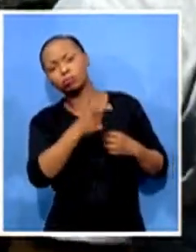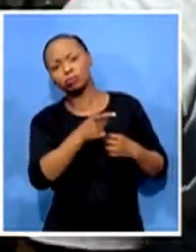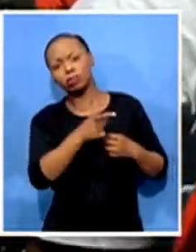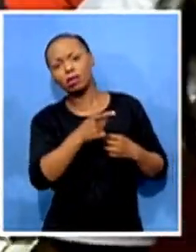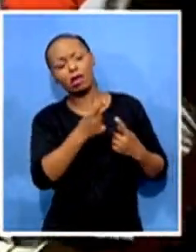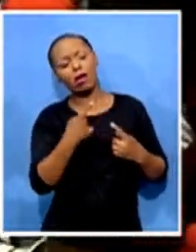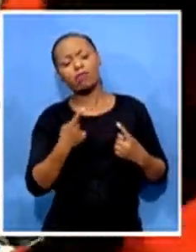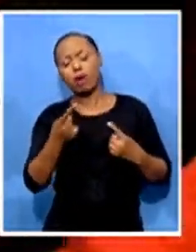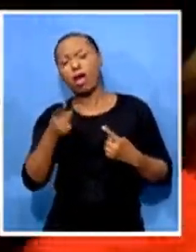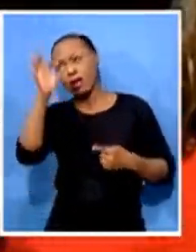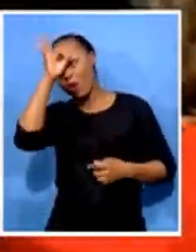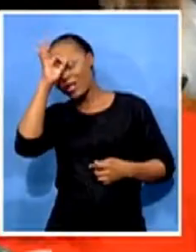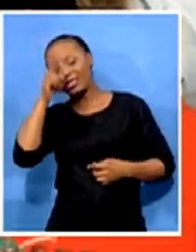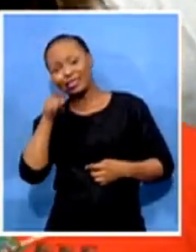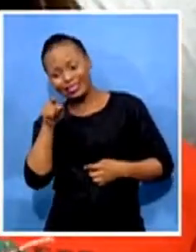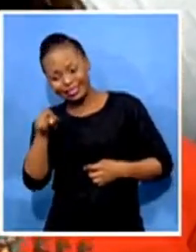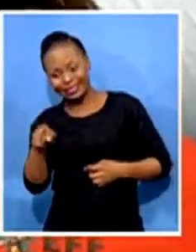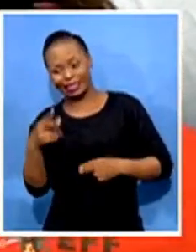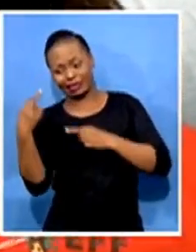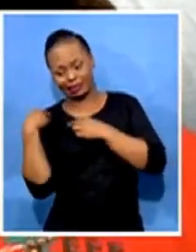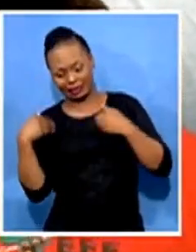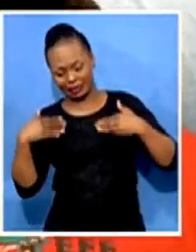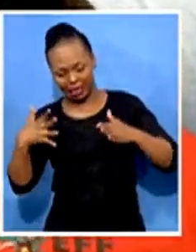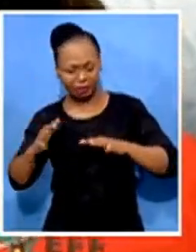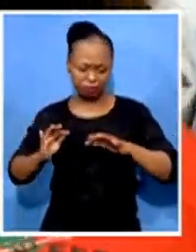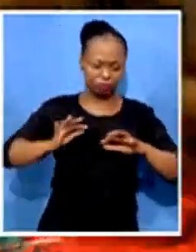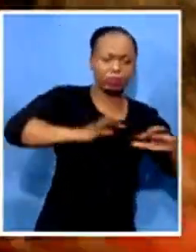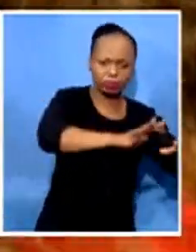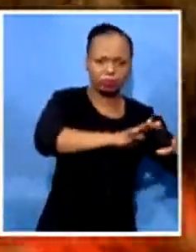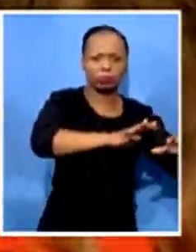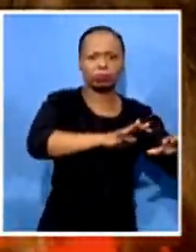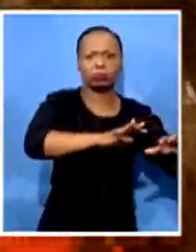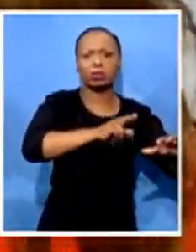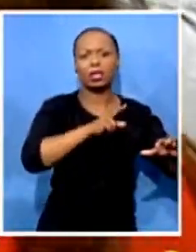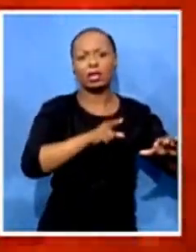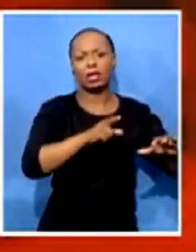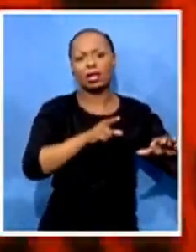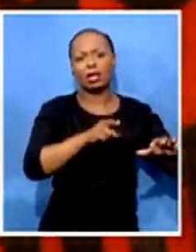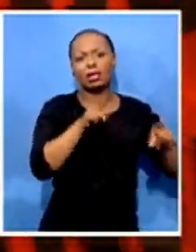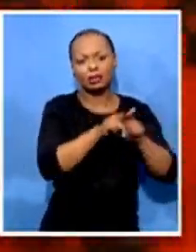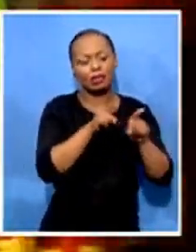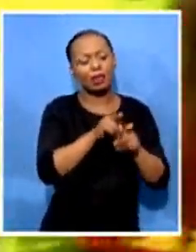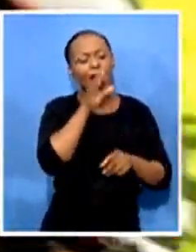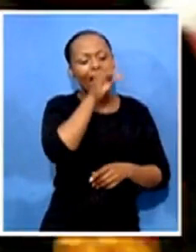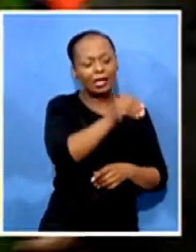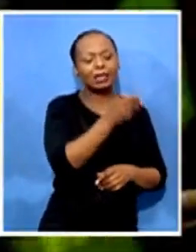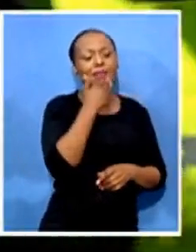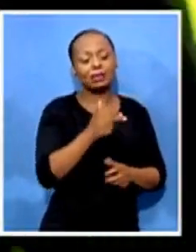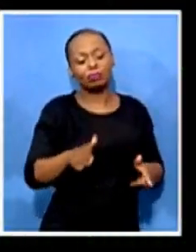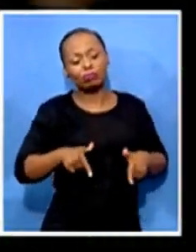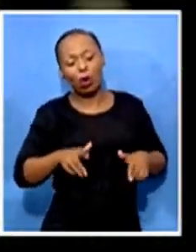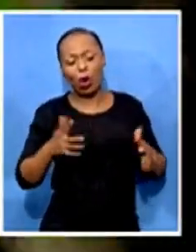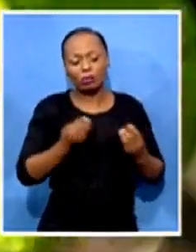they did implore their members not to go there armed, calling it a peaceful march. So that must have caused quite a furor as far